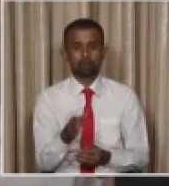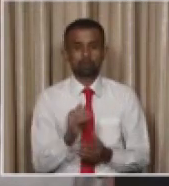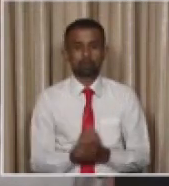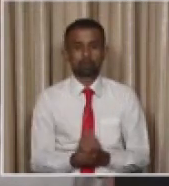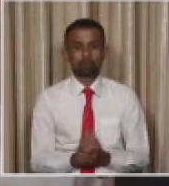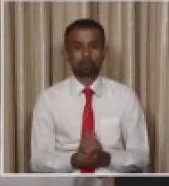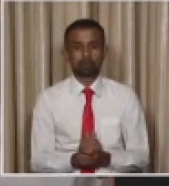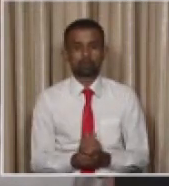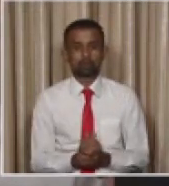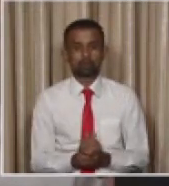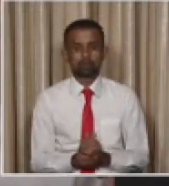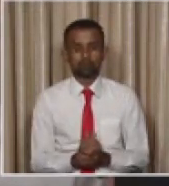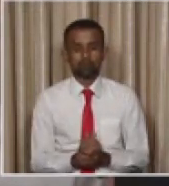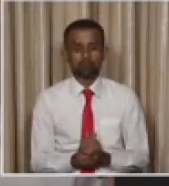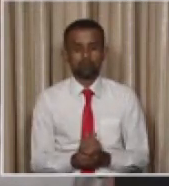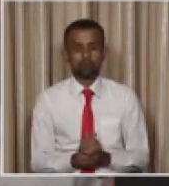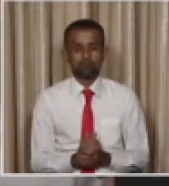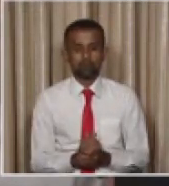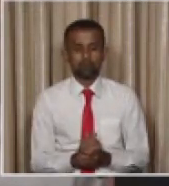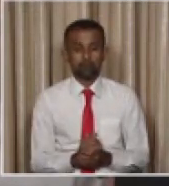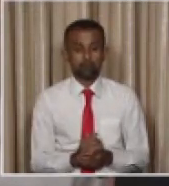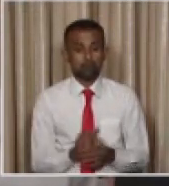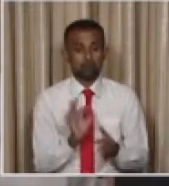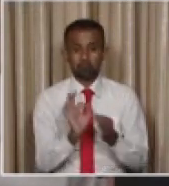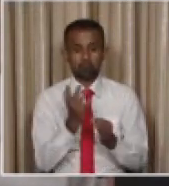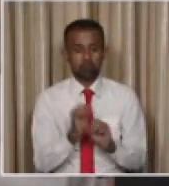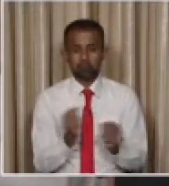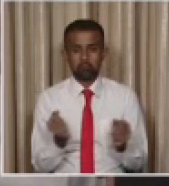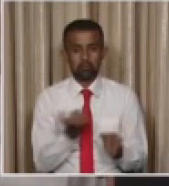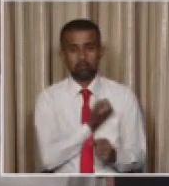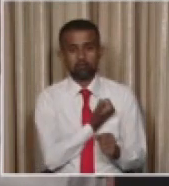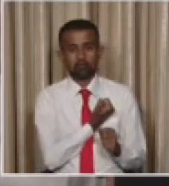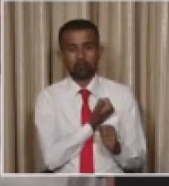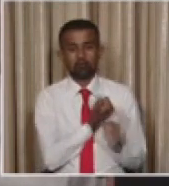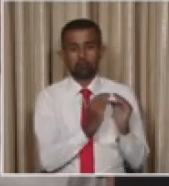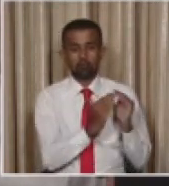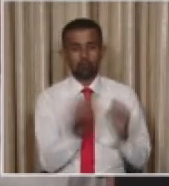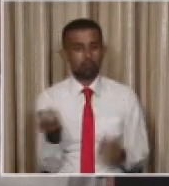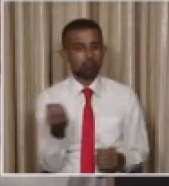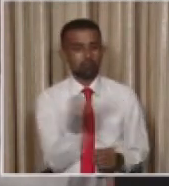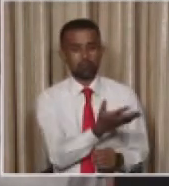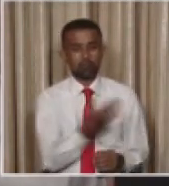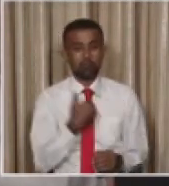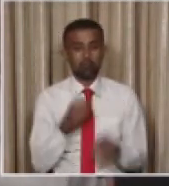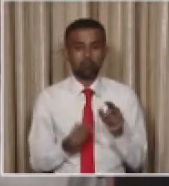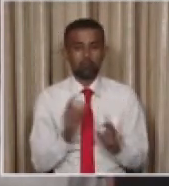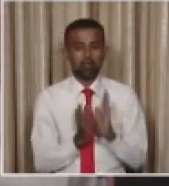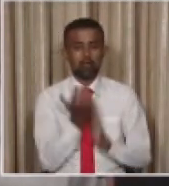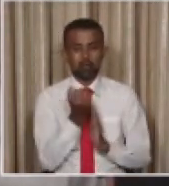institutions. During this time, there were a lot of pain witnessed only mainly by the Muslims, but there are